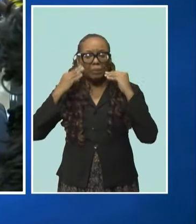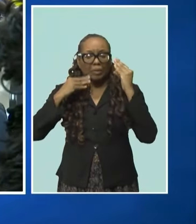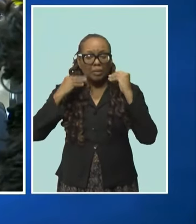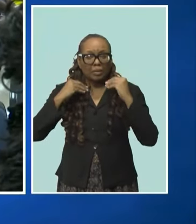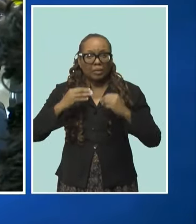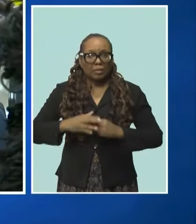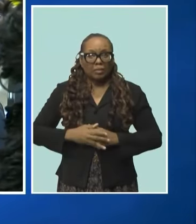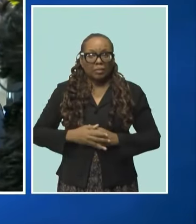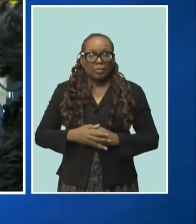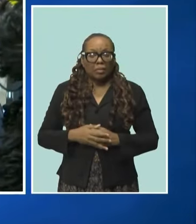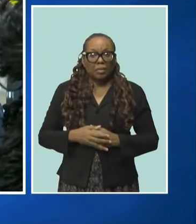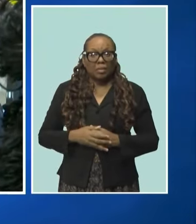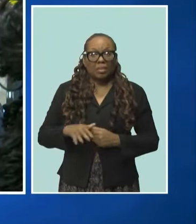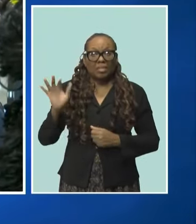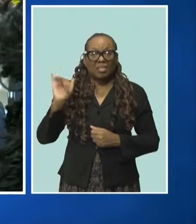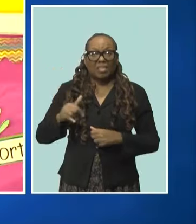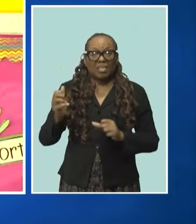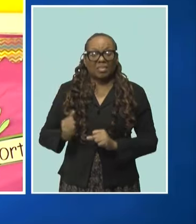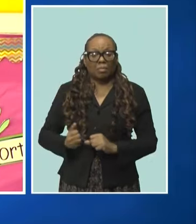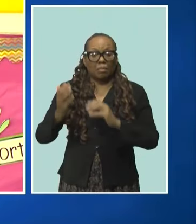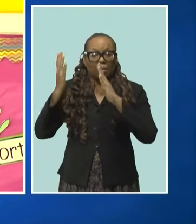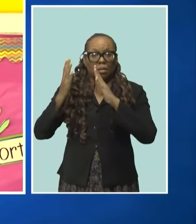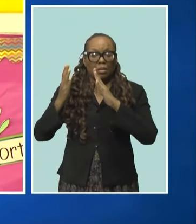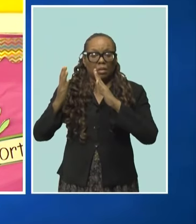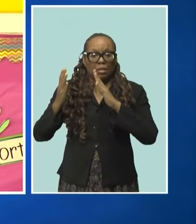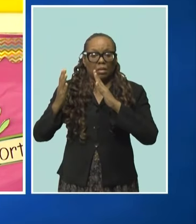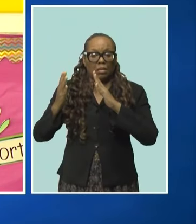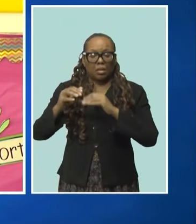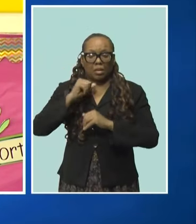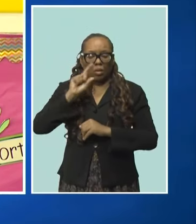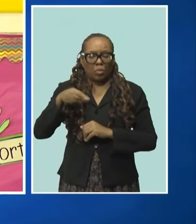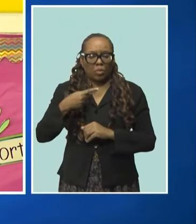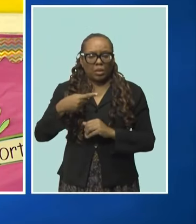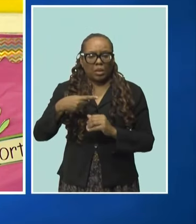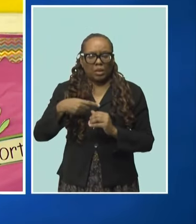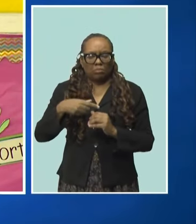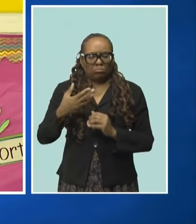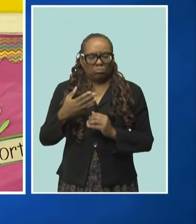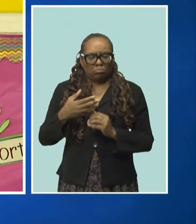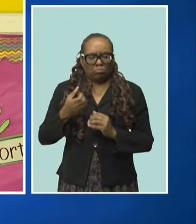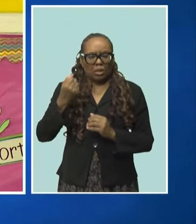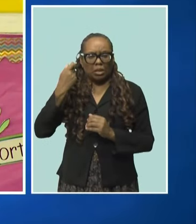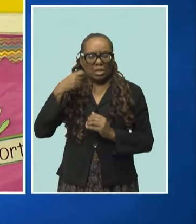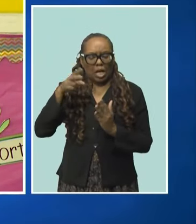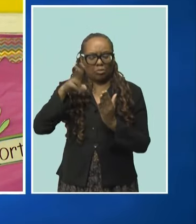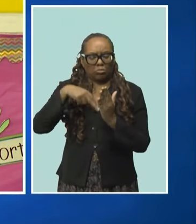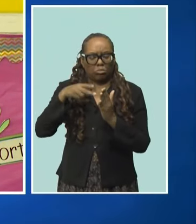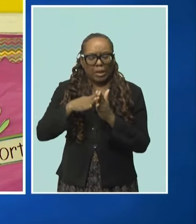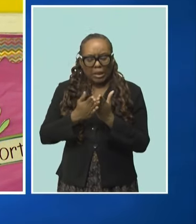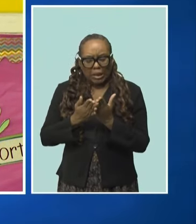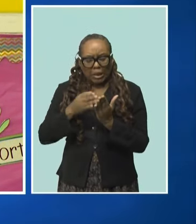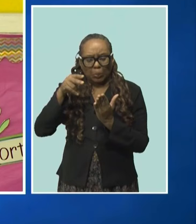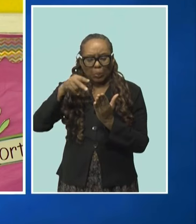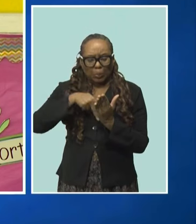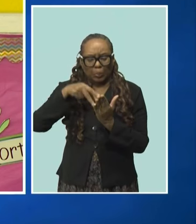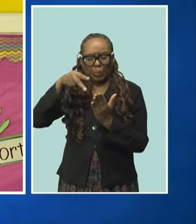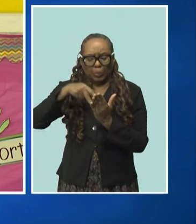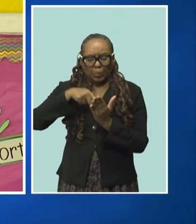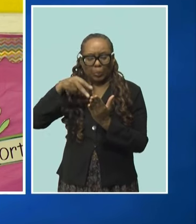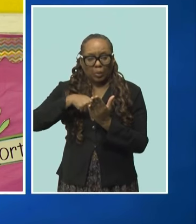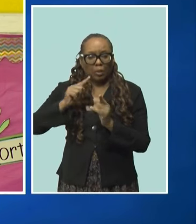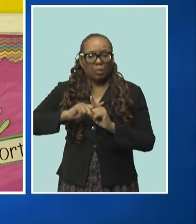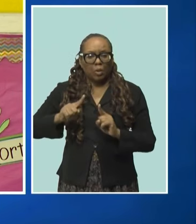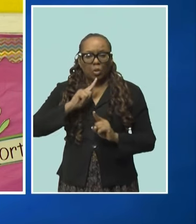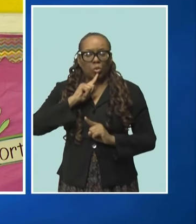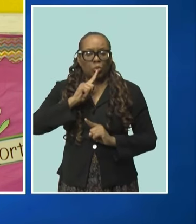practical approach extends their learning beyond textbooks, allowing them to apply classroom knowledge to real-world scenarios and